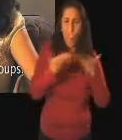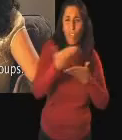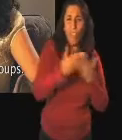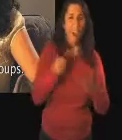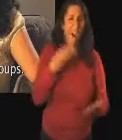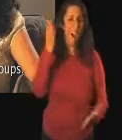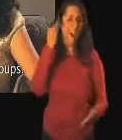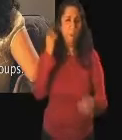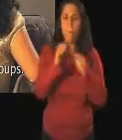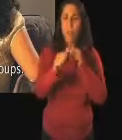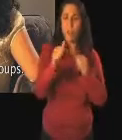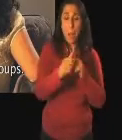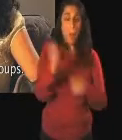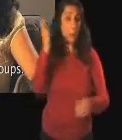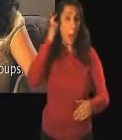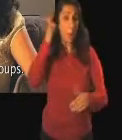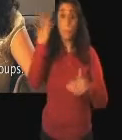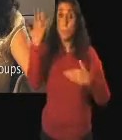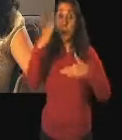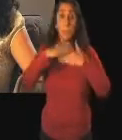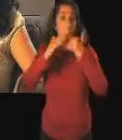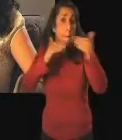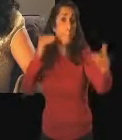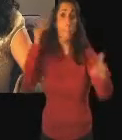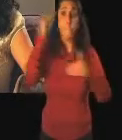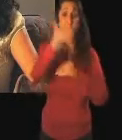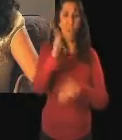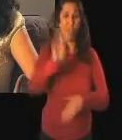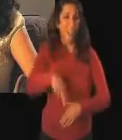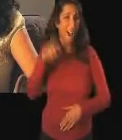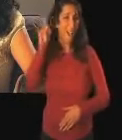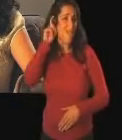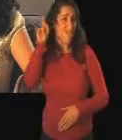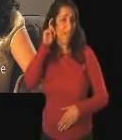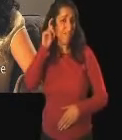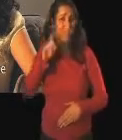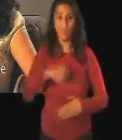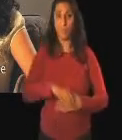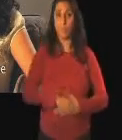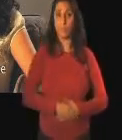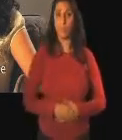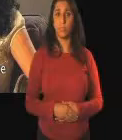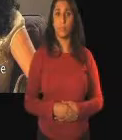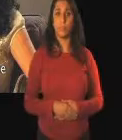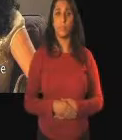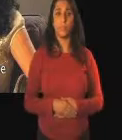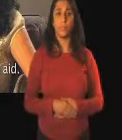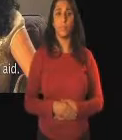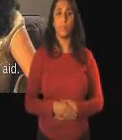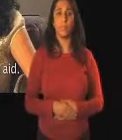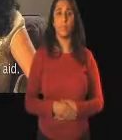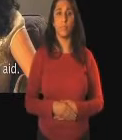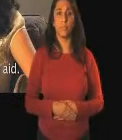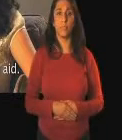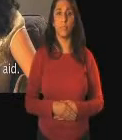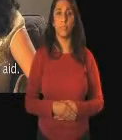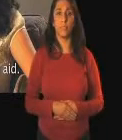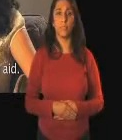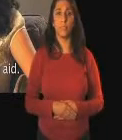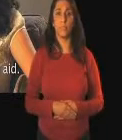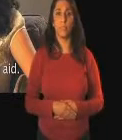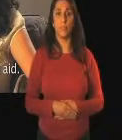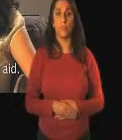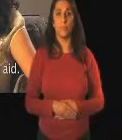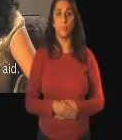follow a conversation in small groups. It sharpens my hearing and I do feel the implant is like ten times better